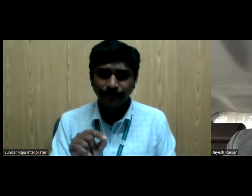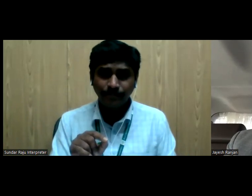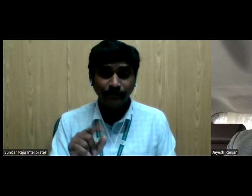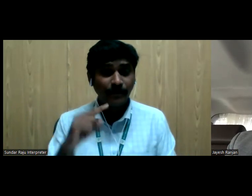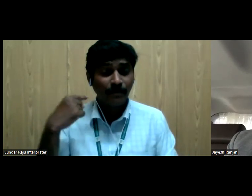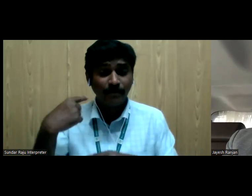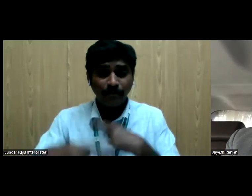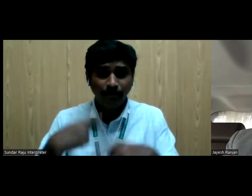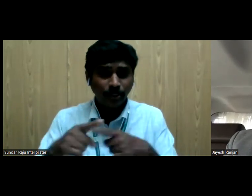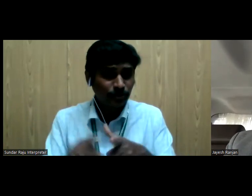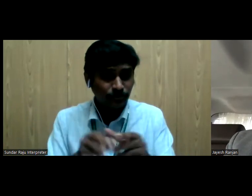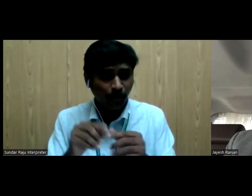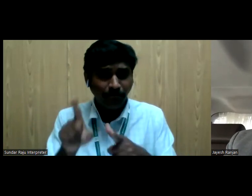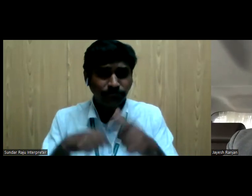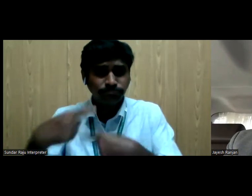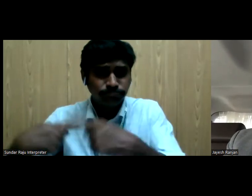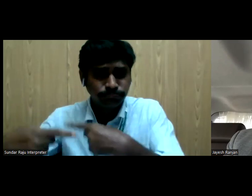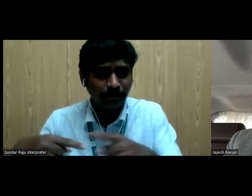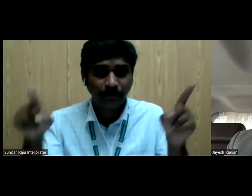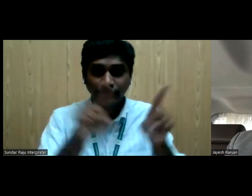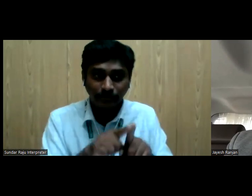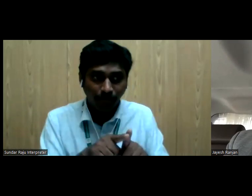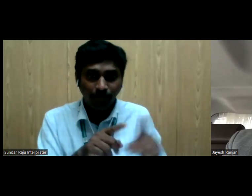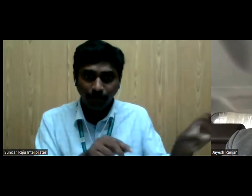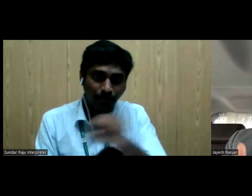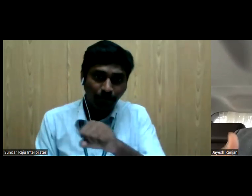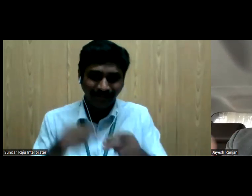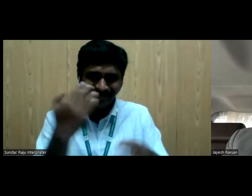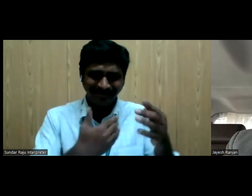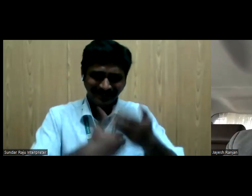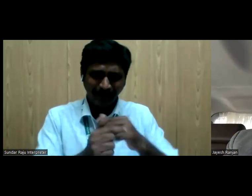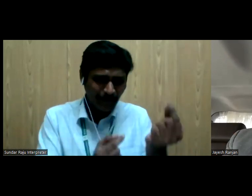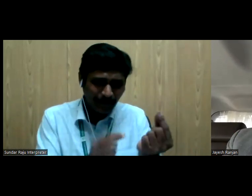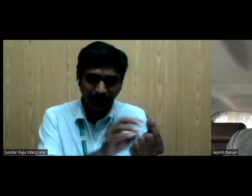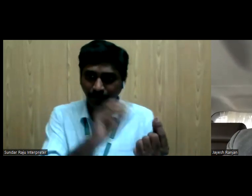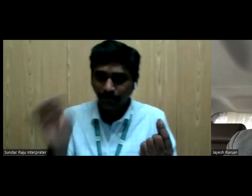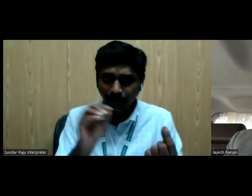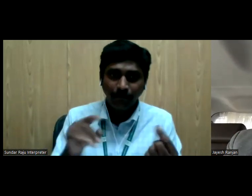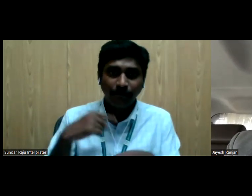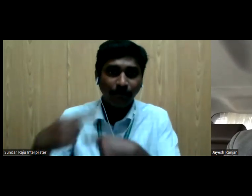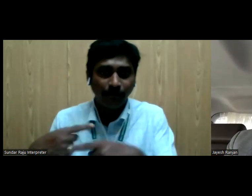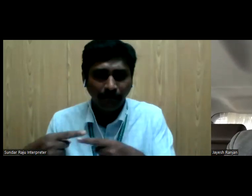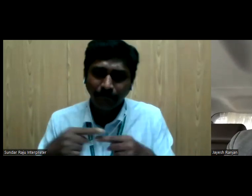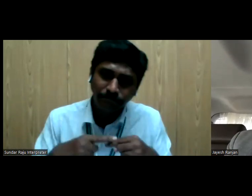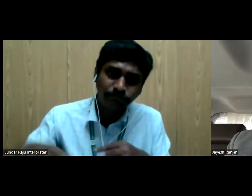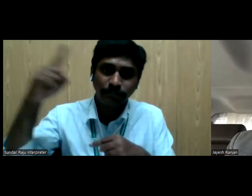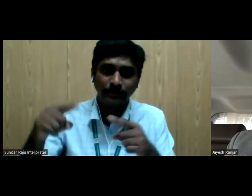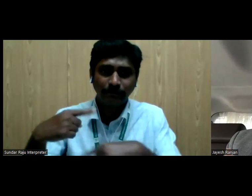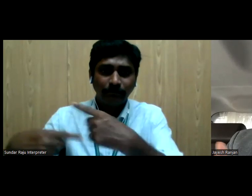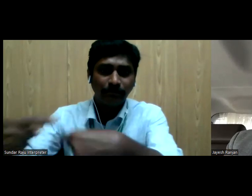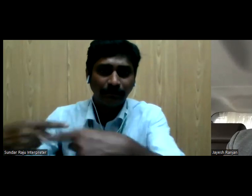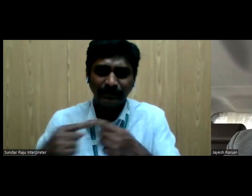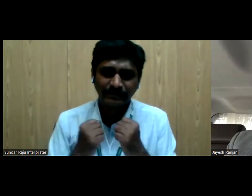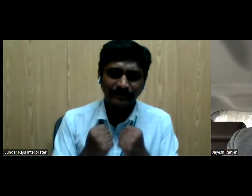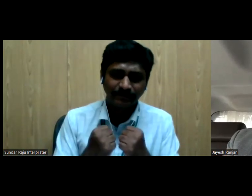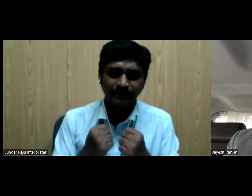will be difficult. So it is very obvious that in that case, working with caregivers becomes the next best alternative. And